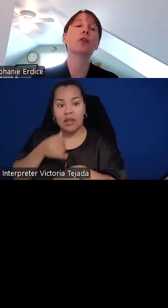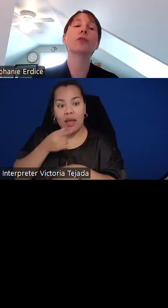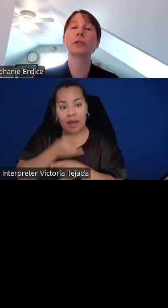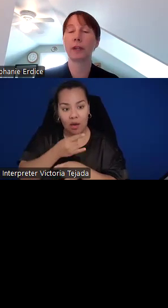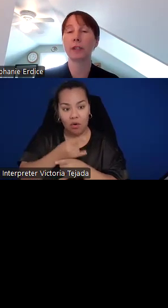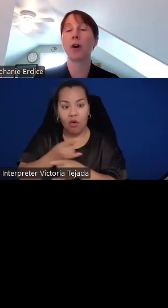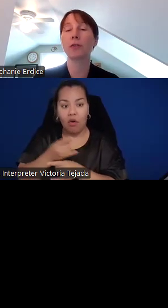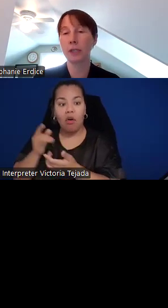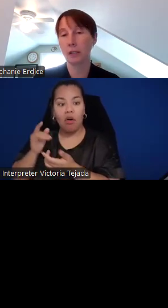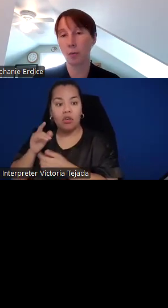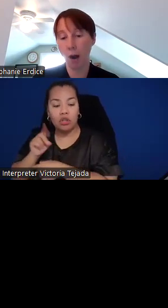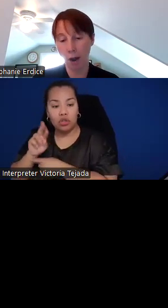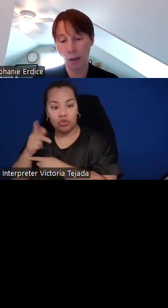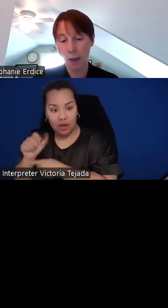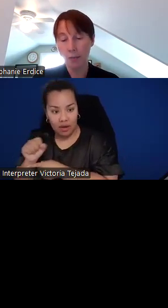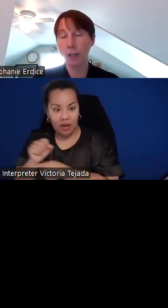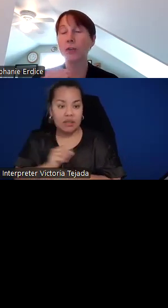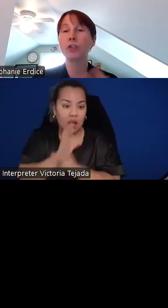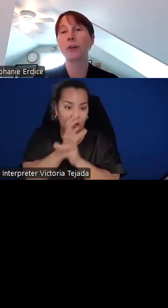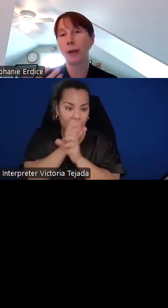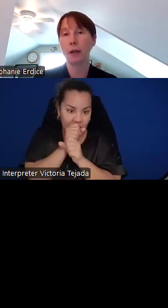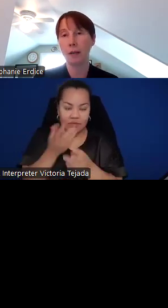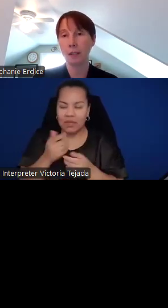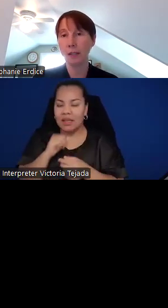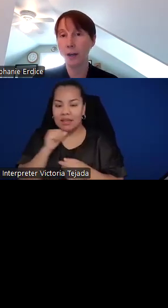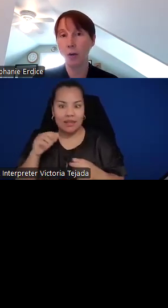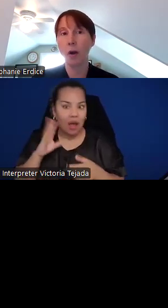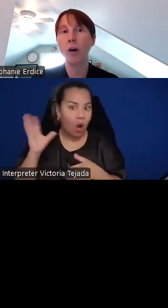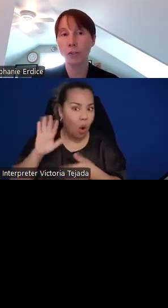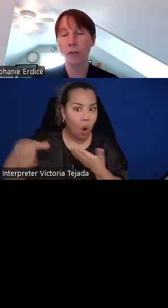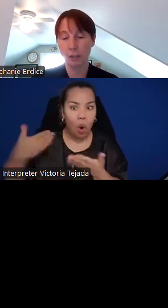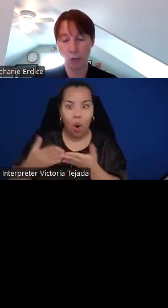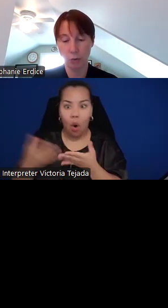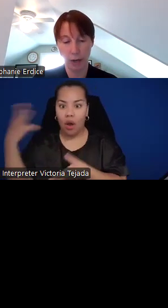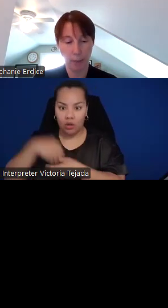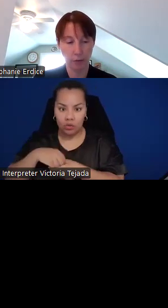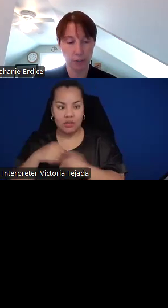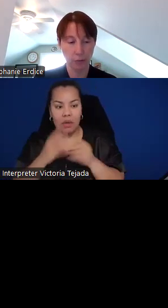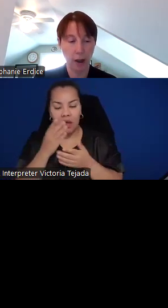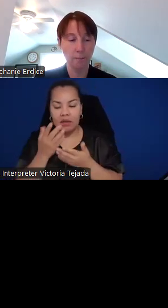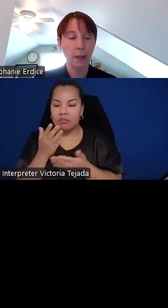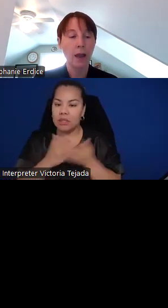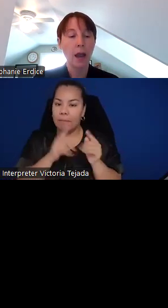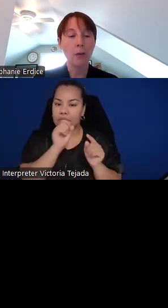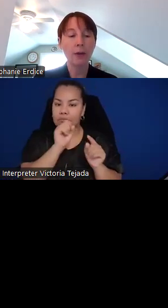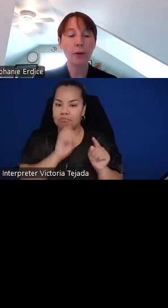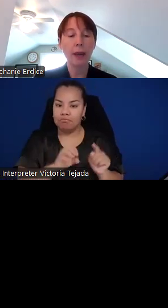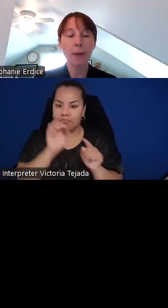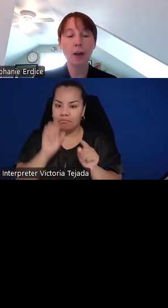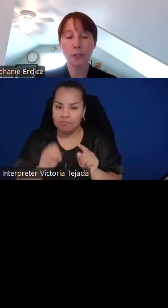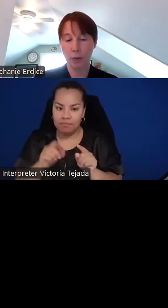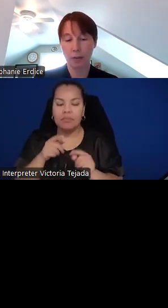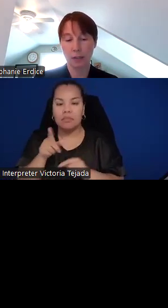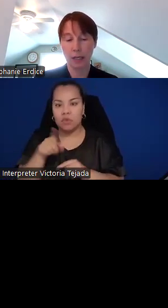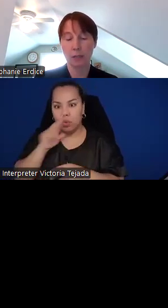is not an inclusive list. All those things that were on that you generated in the Slido were also things we create boundaries around. And we